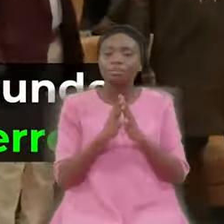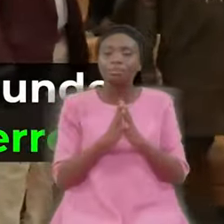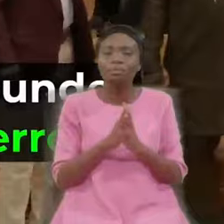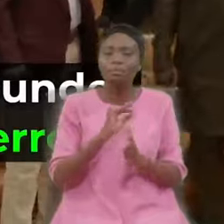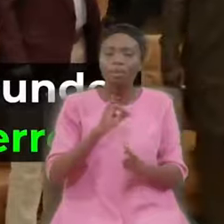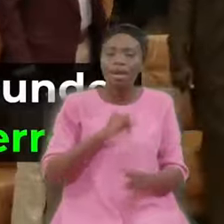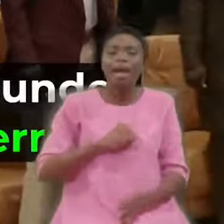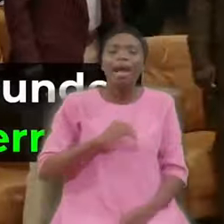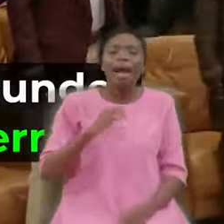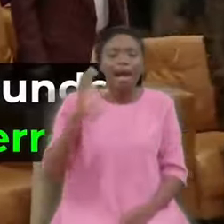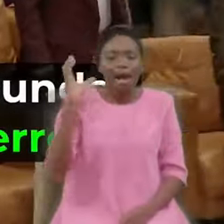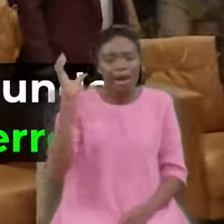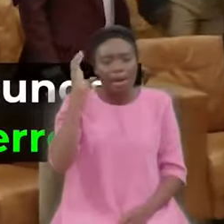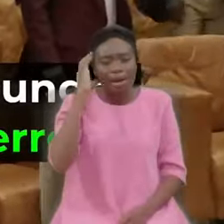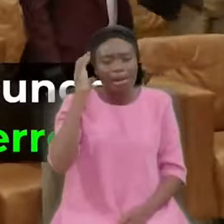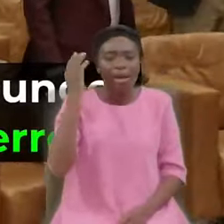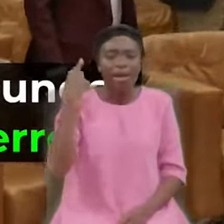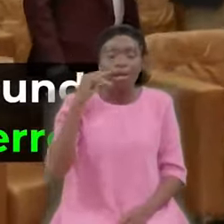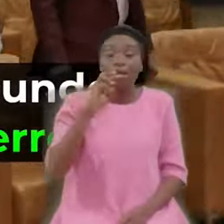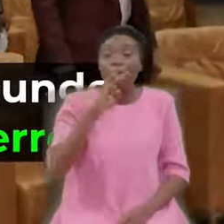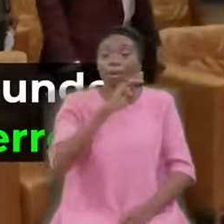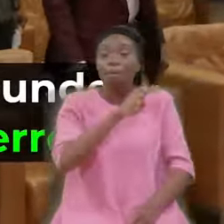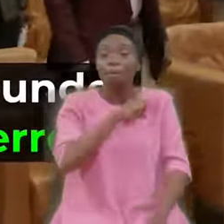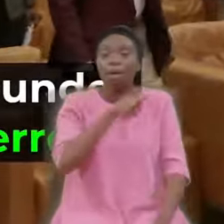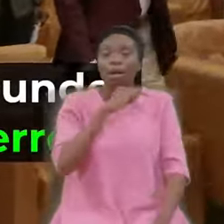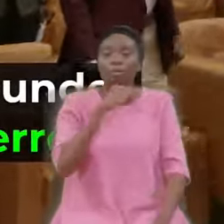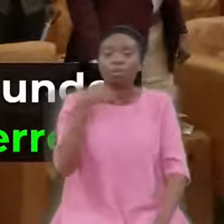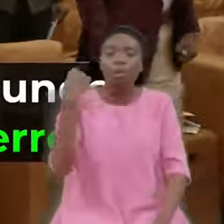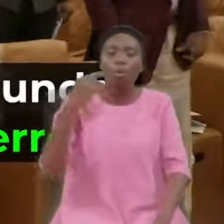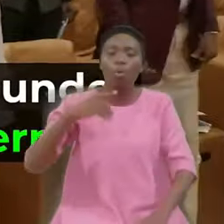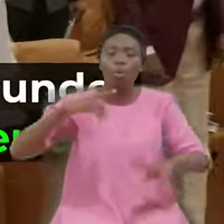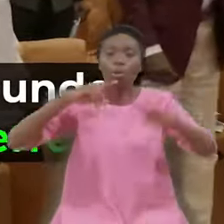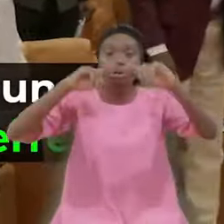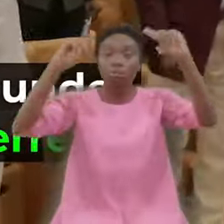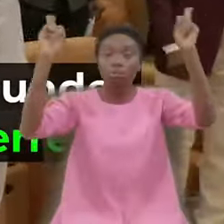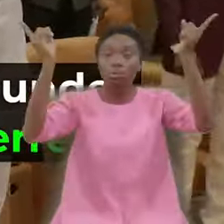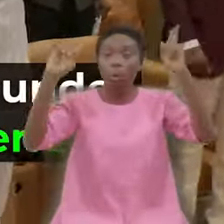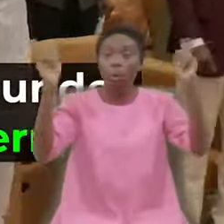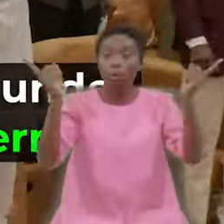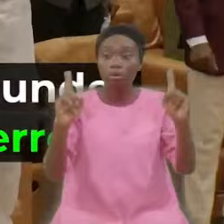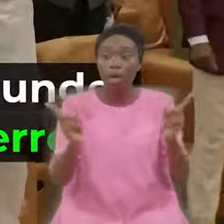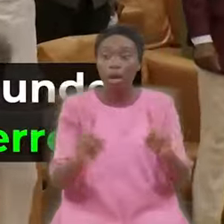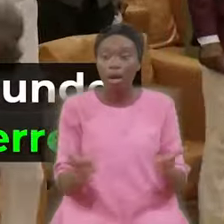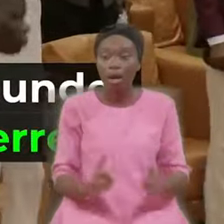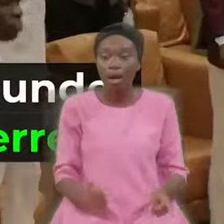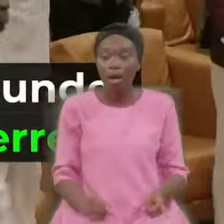stars and I hear the rolling